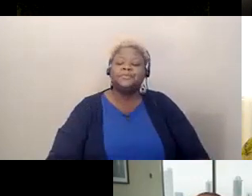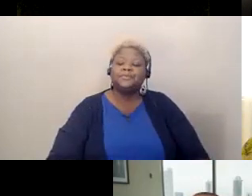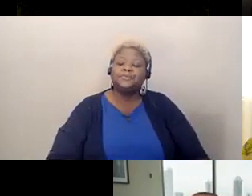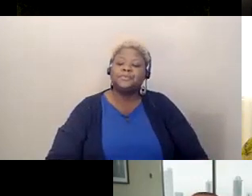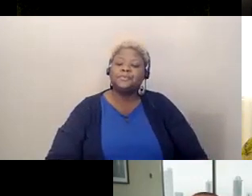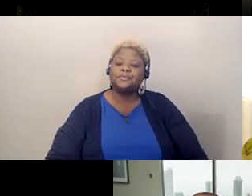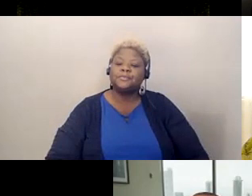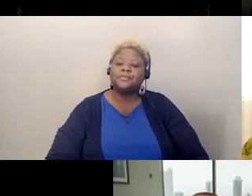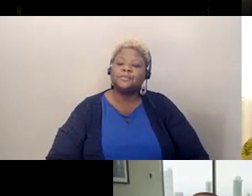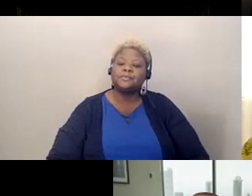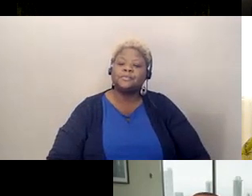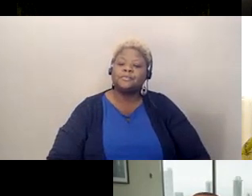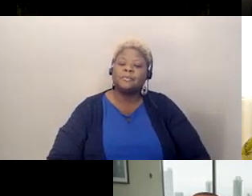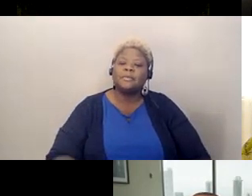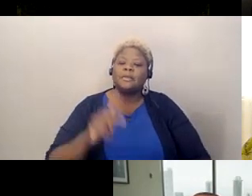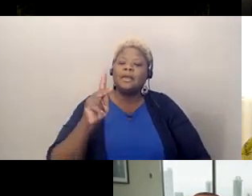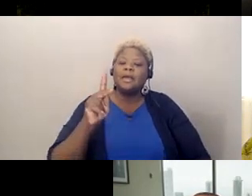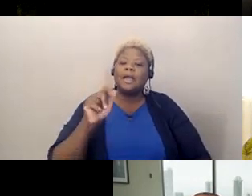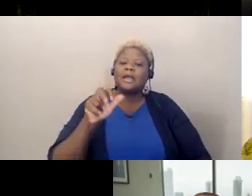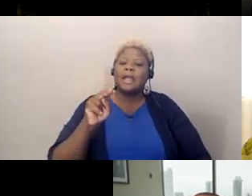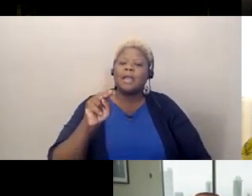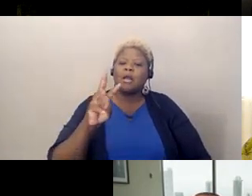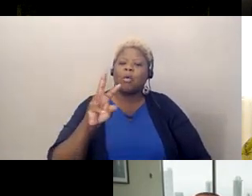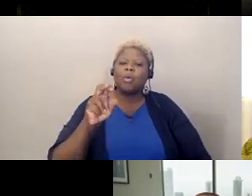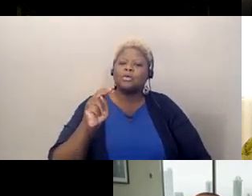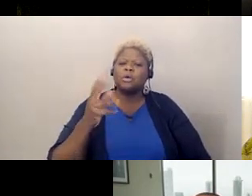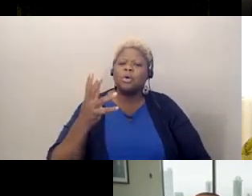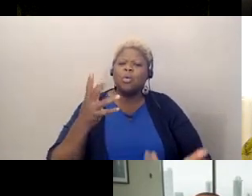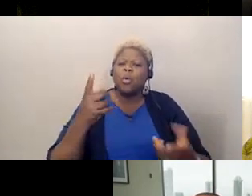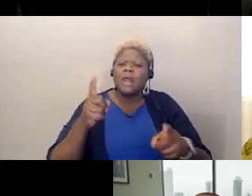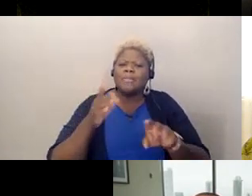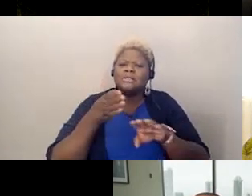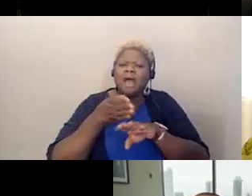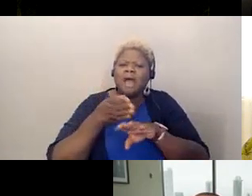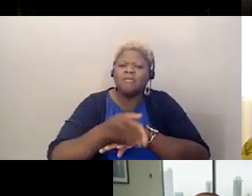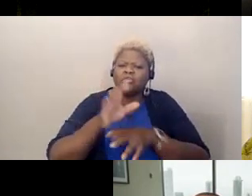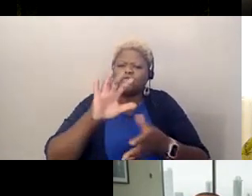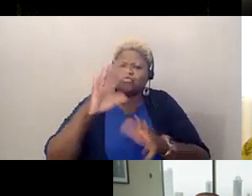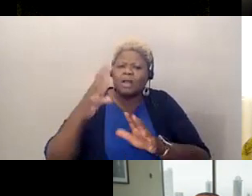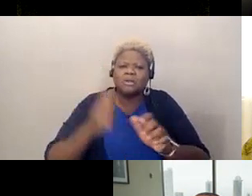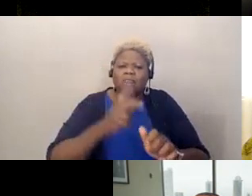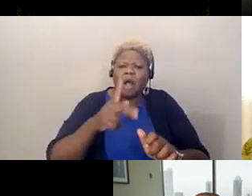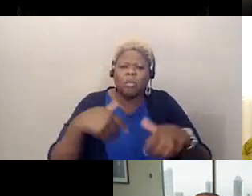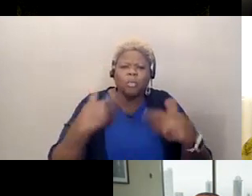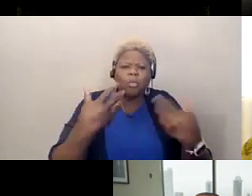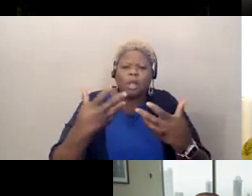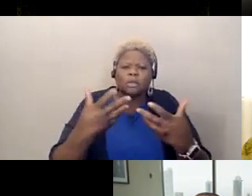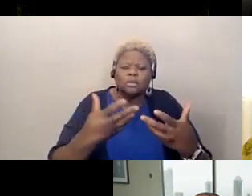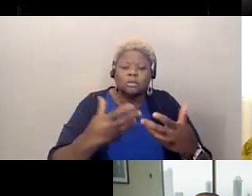To answer, okay, so Karen Wilson, my question is, what happens after the crisis? What is the follow-up?